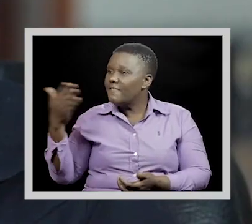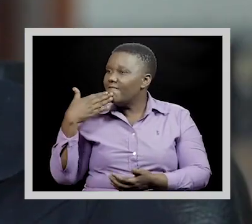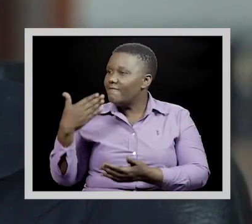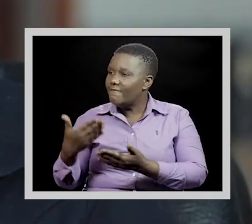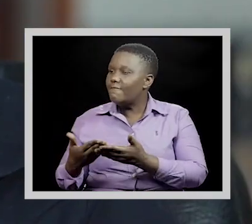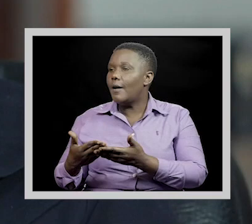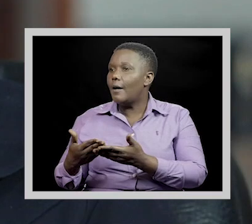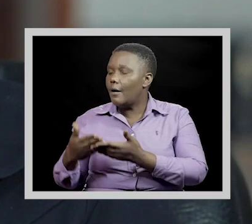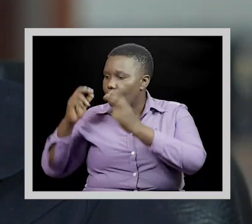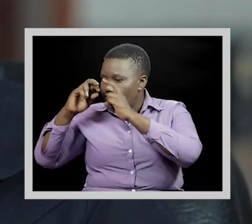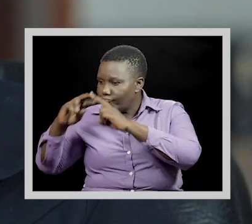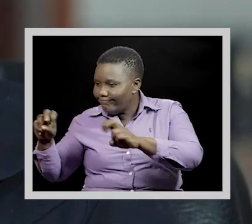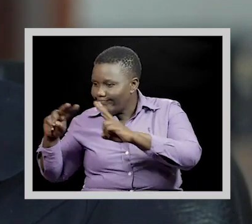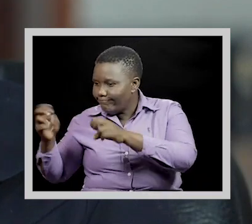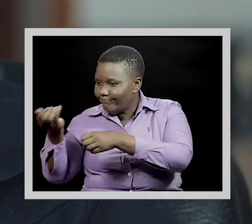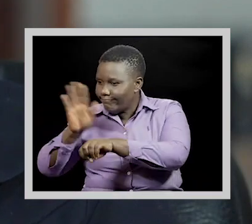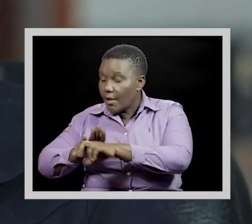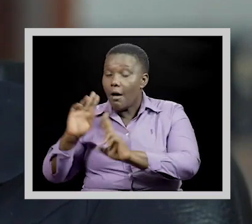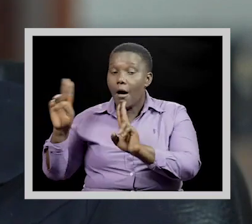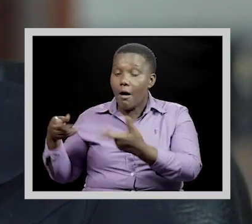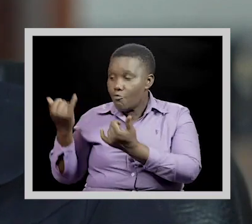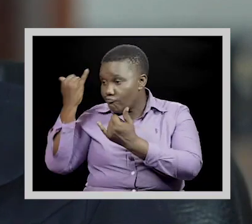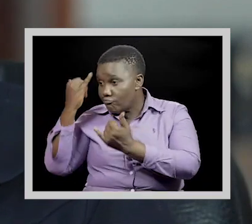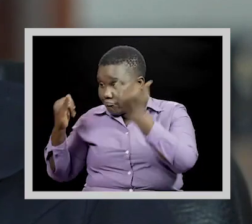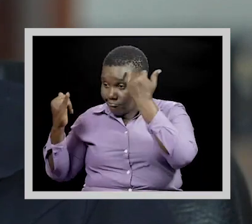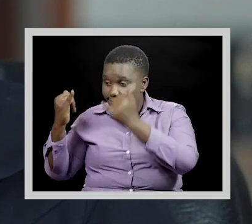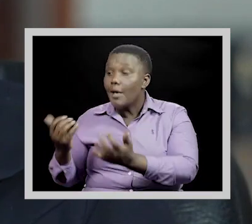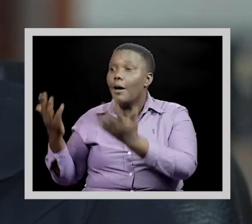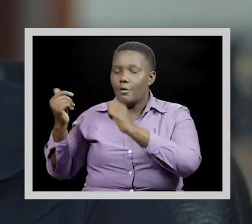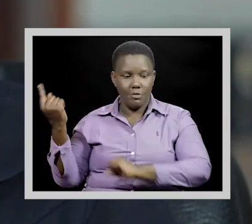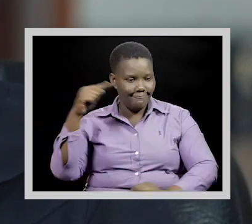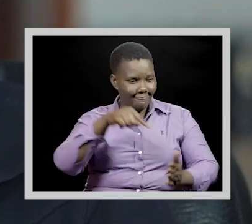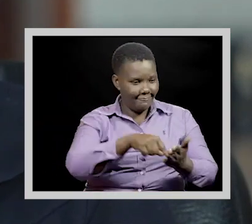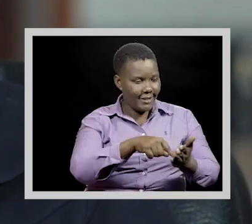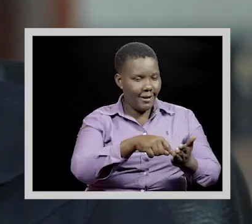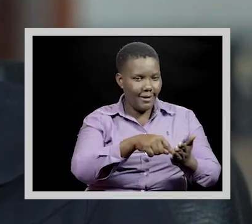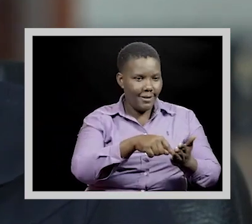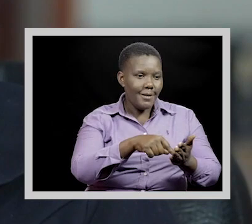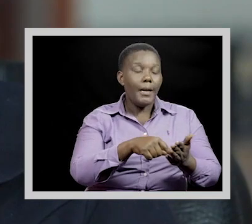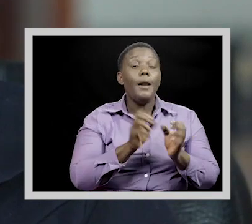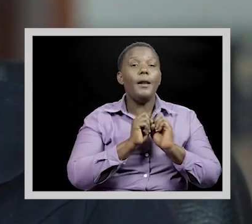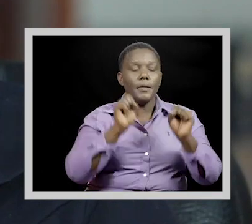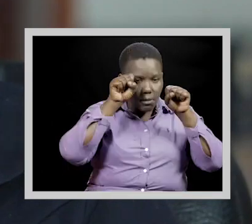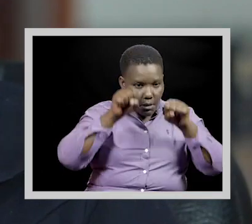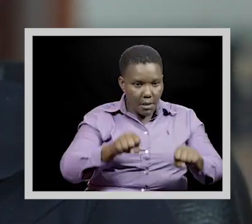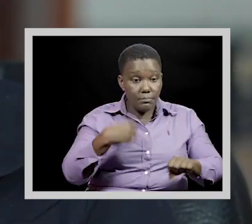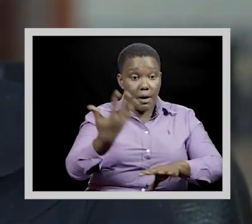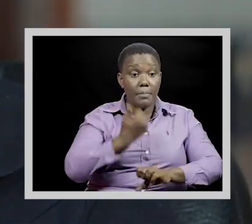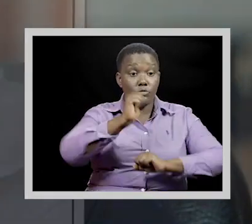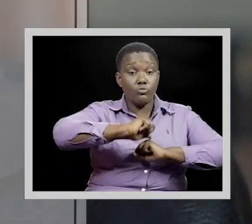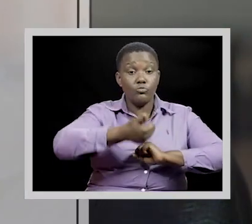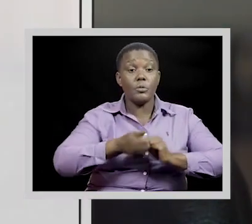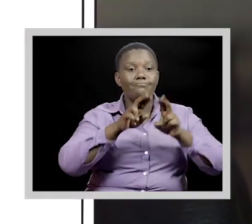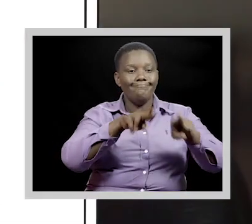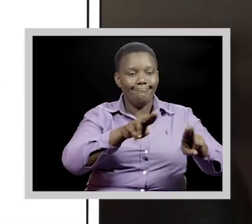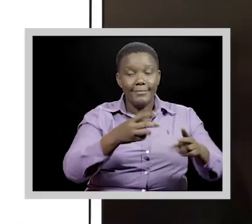as interns, researchers and consultants should attend upon discretion of the magistrate and